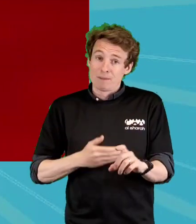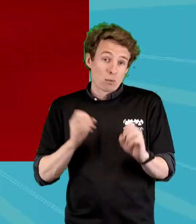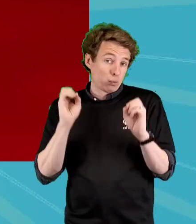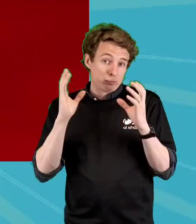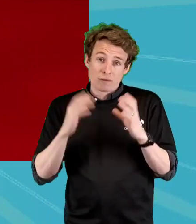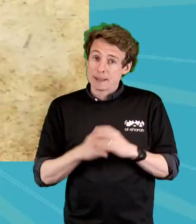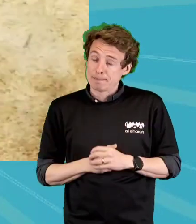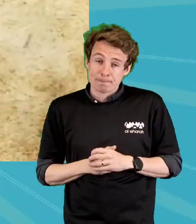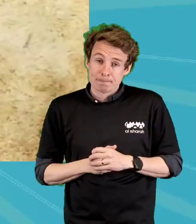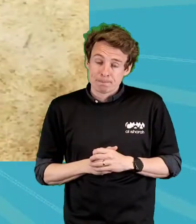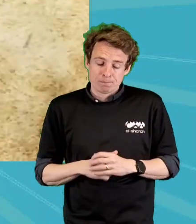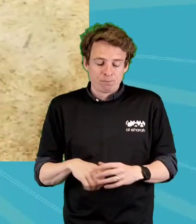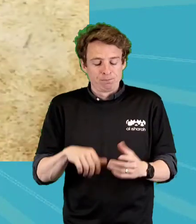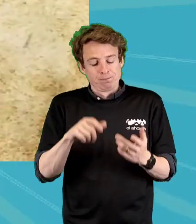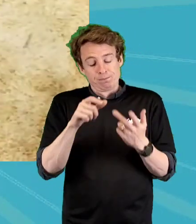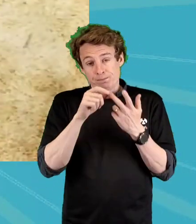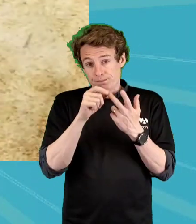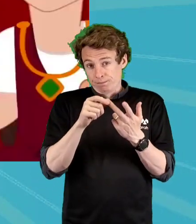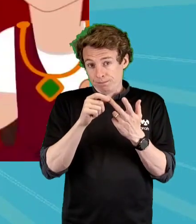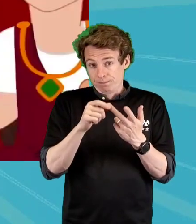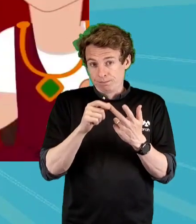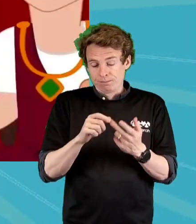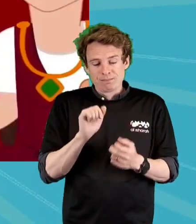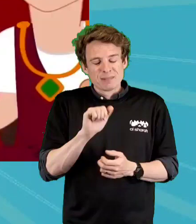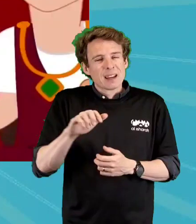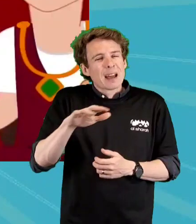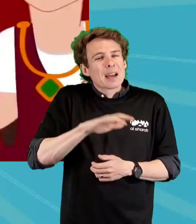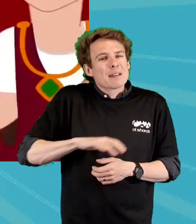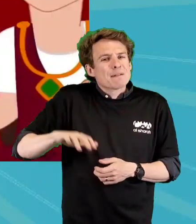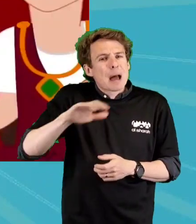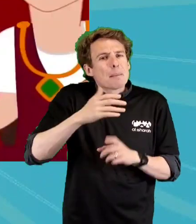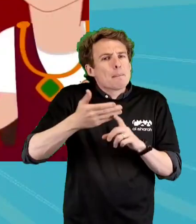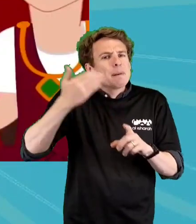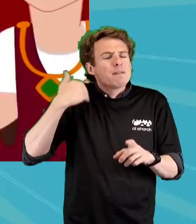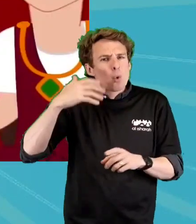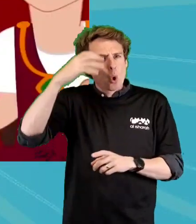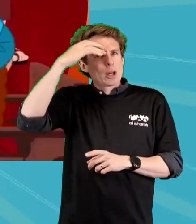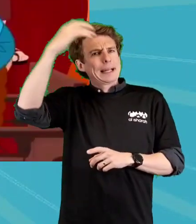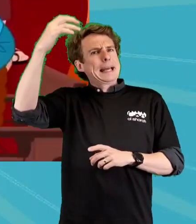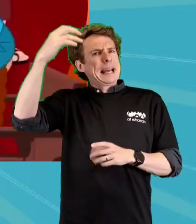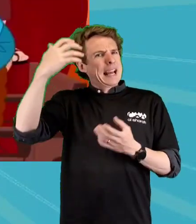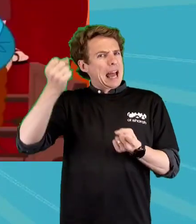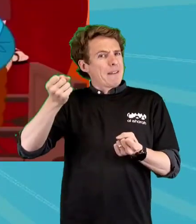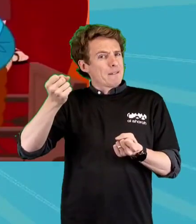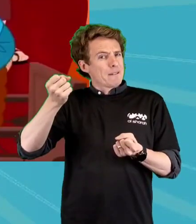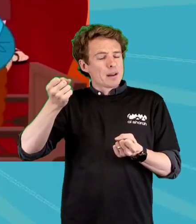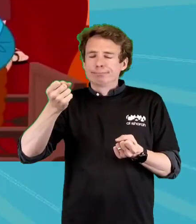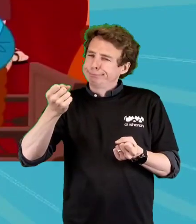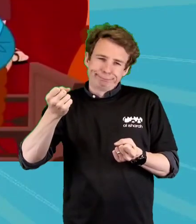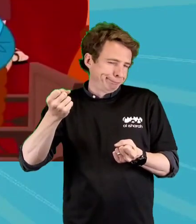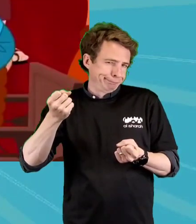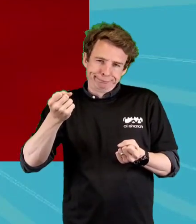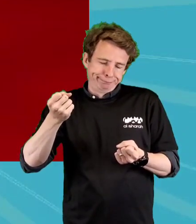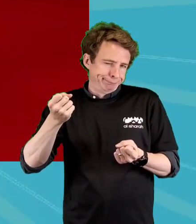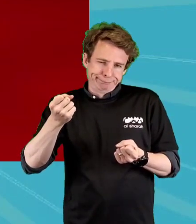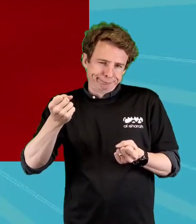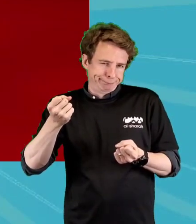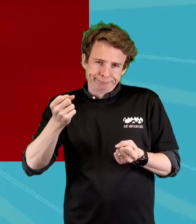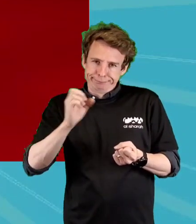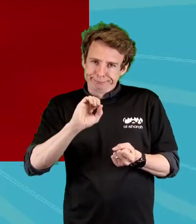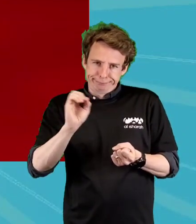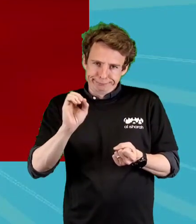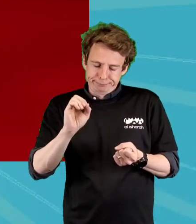no. Number 3. Was there anyone in his family that used to be kings?